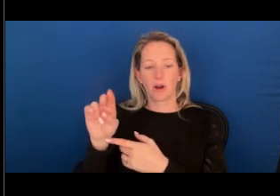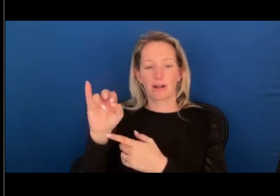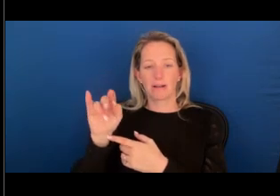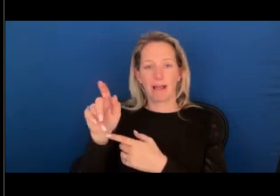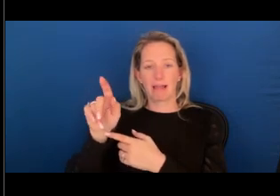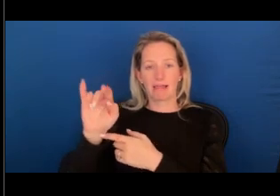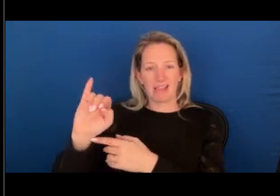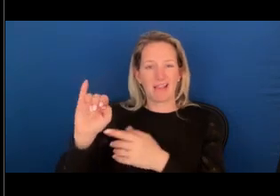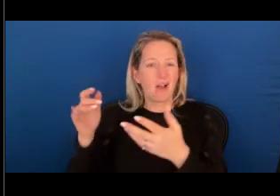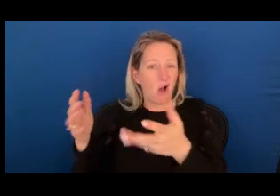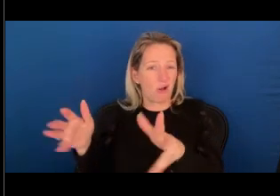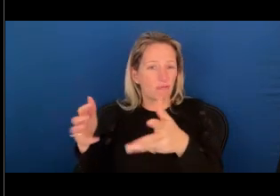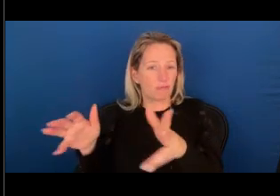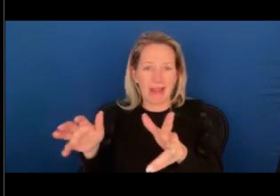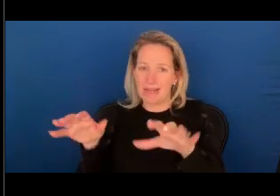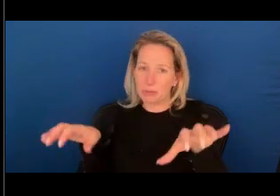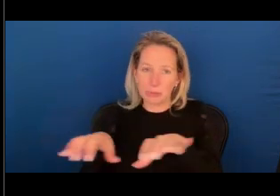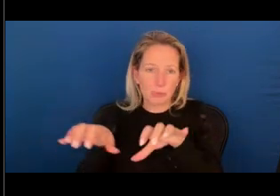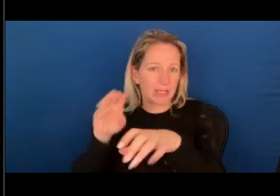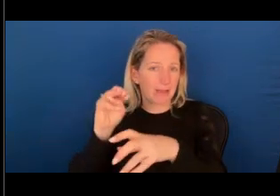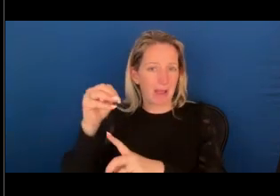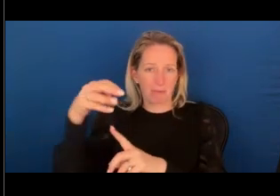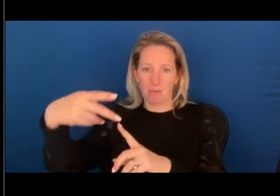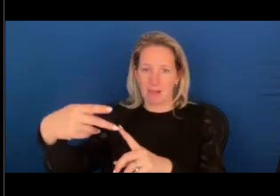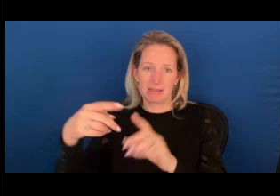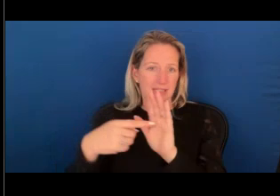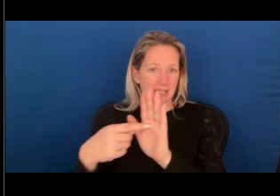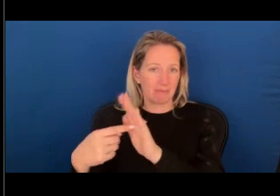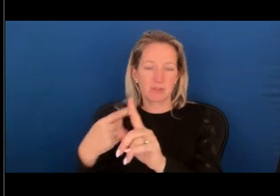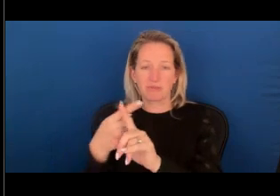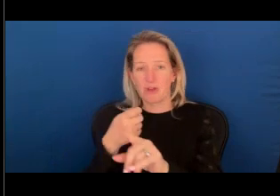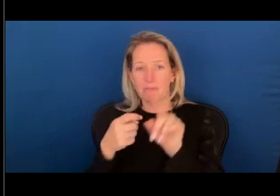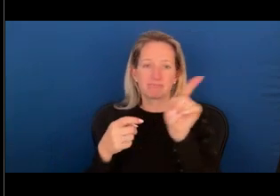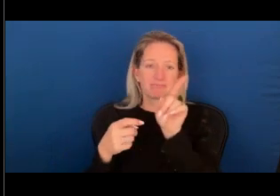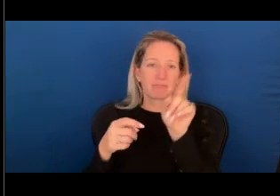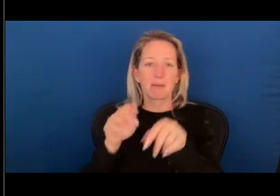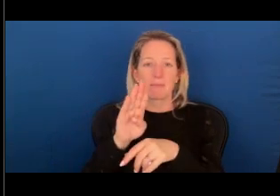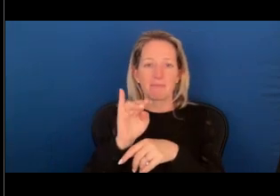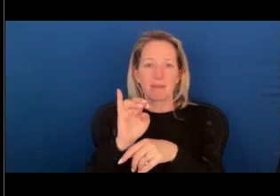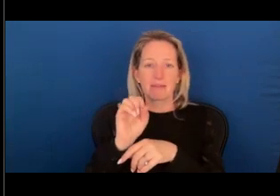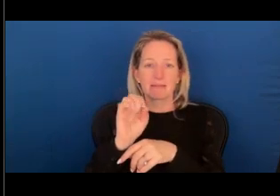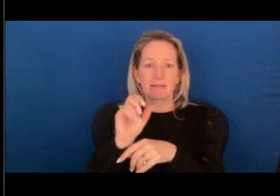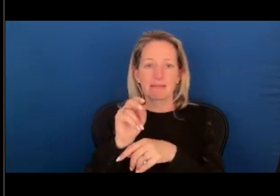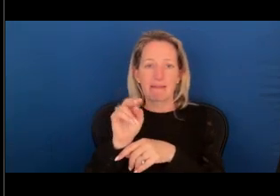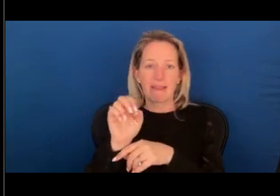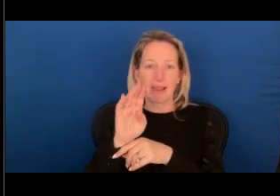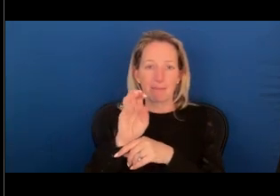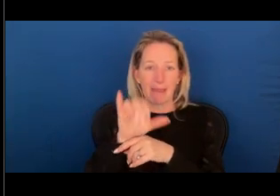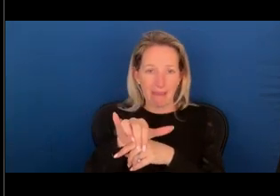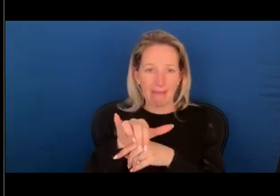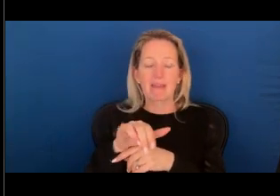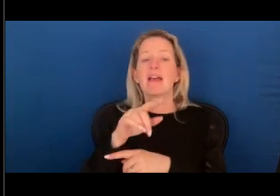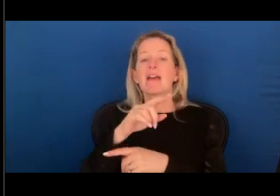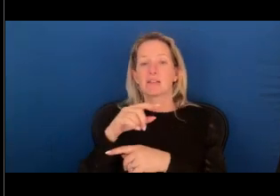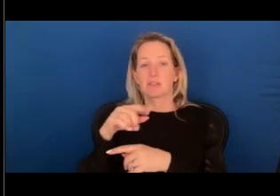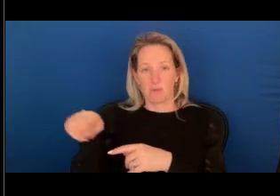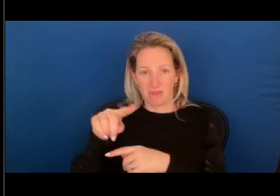microplastic analysis from samples in Biscayne Bay, and they're taking care of our samples in this project. Next